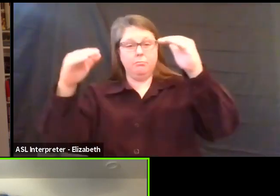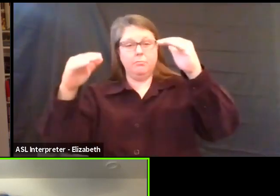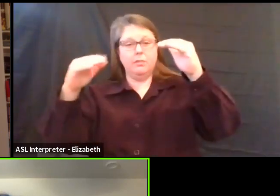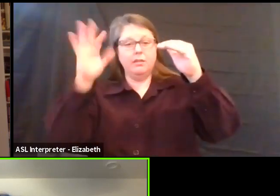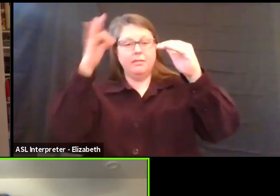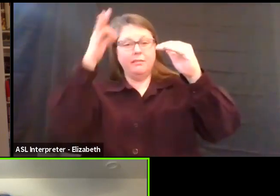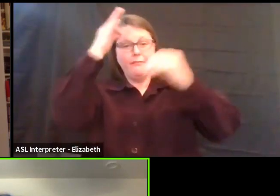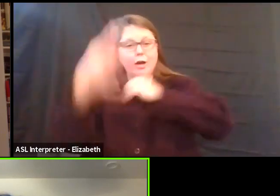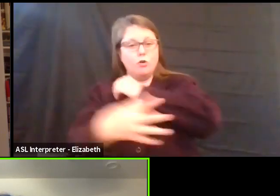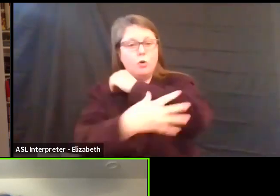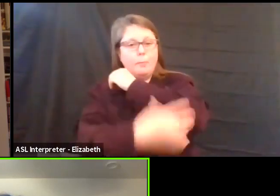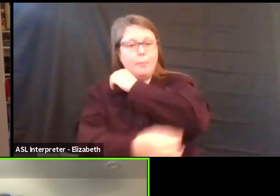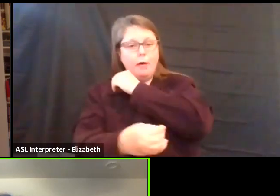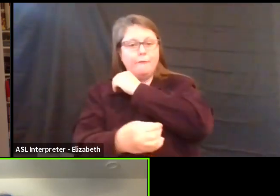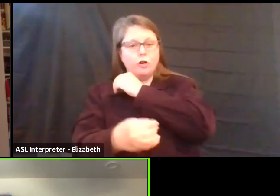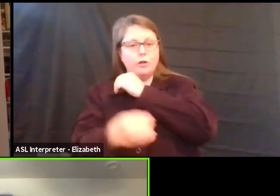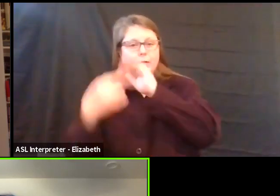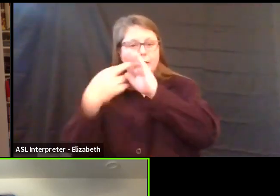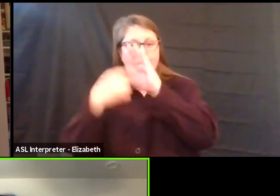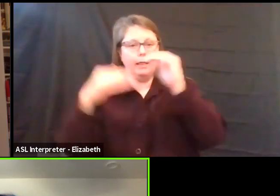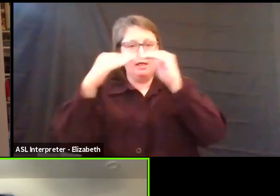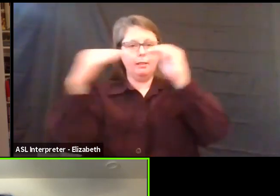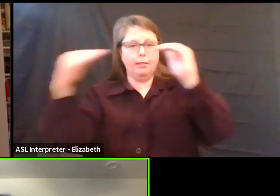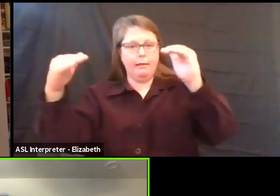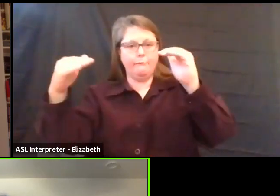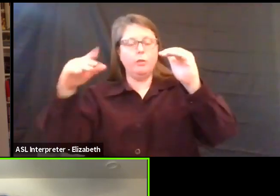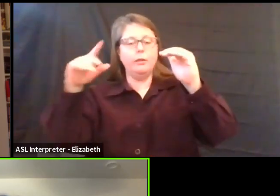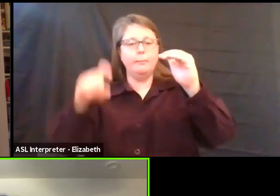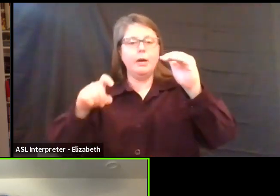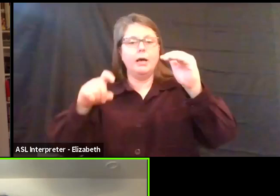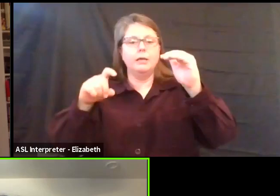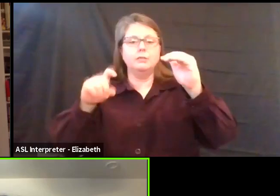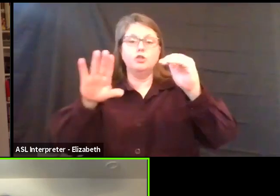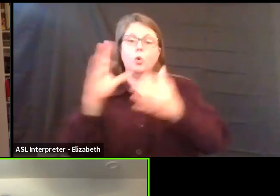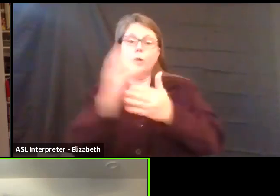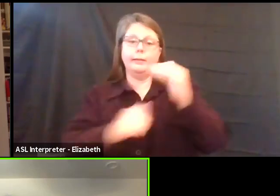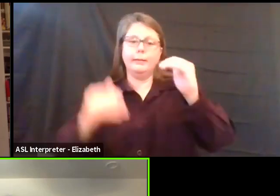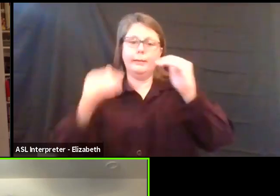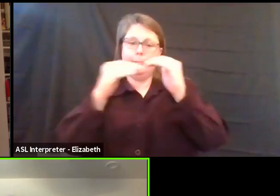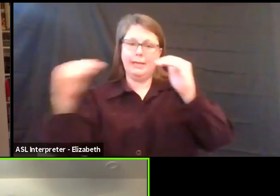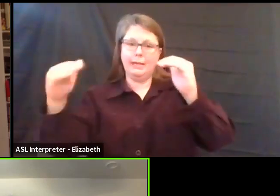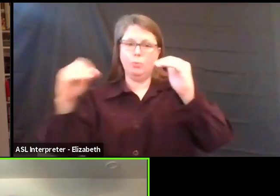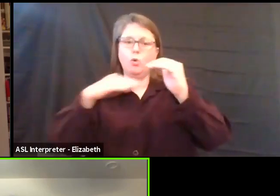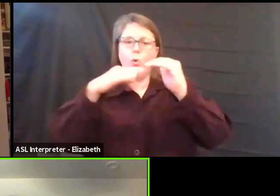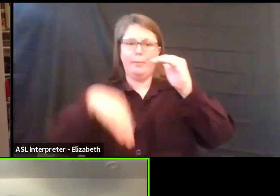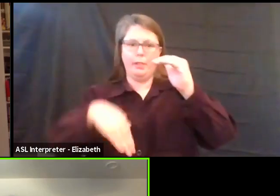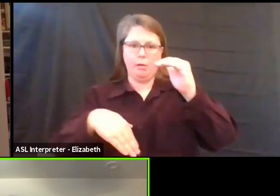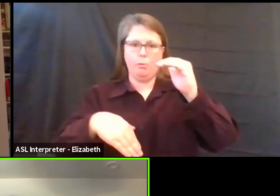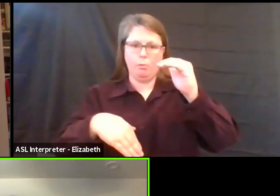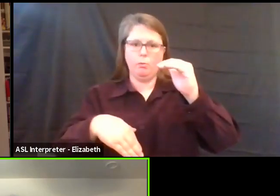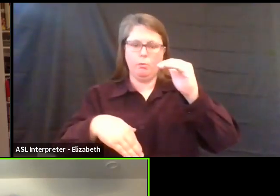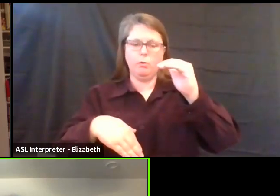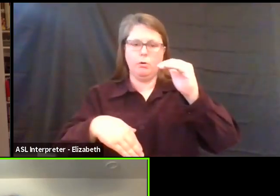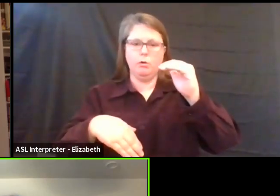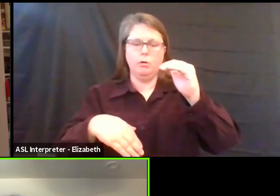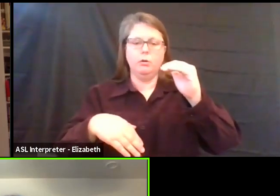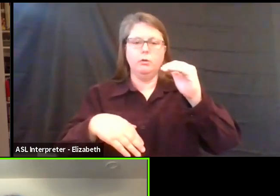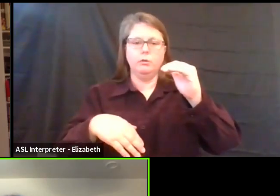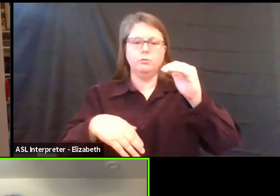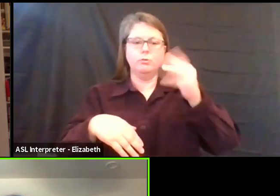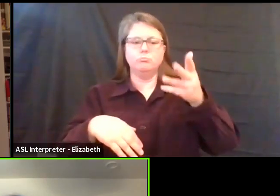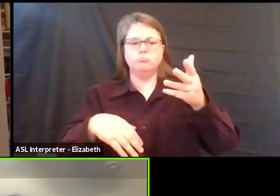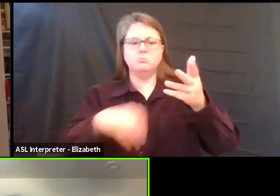there's a chart on the website. But of course, our staff that process the applications will go through that as well.